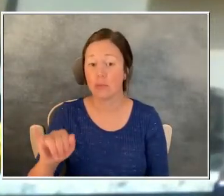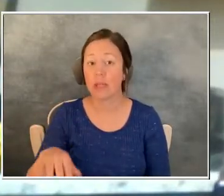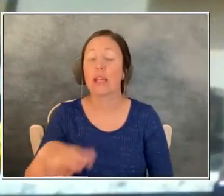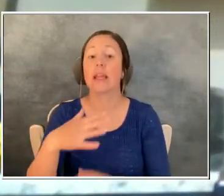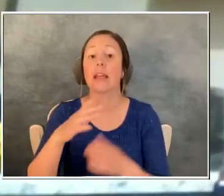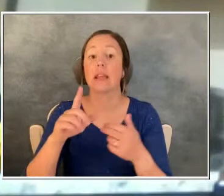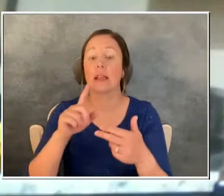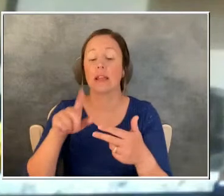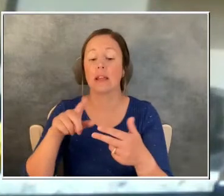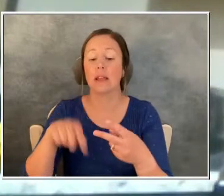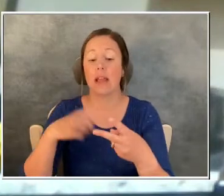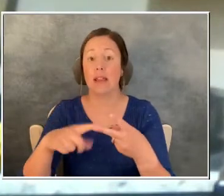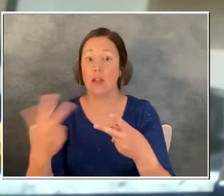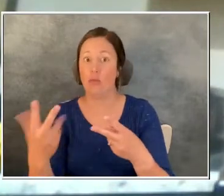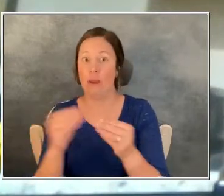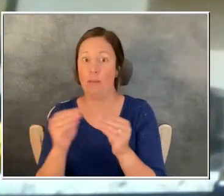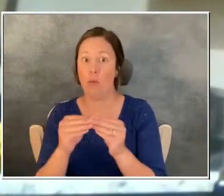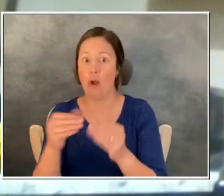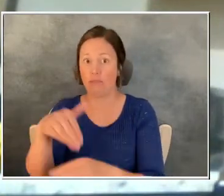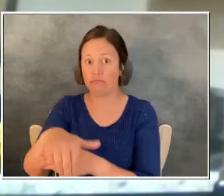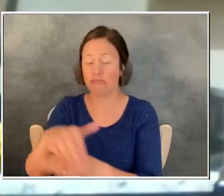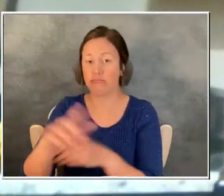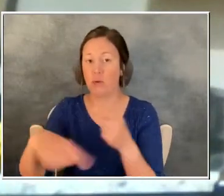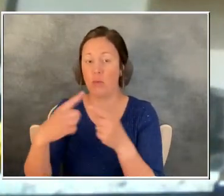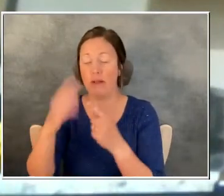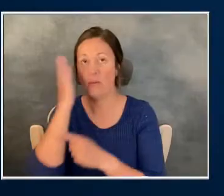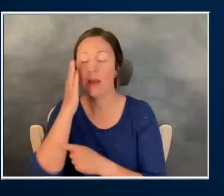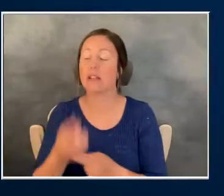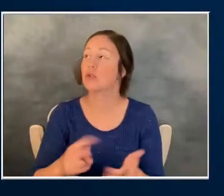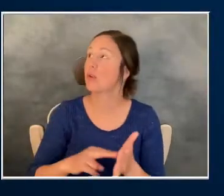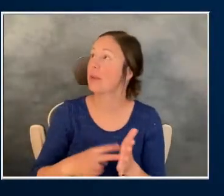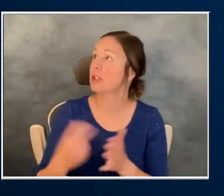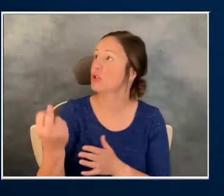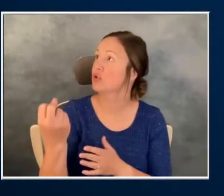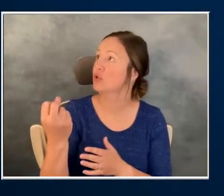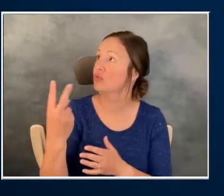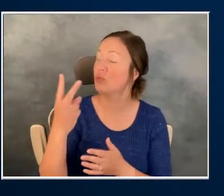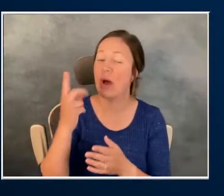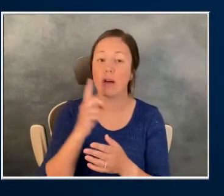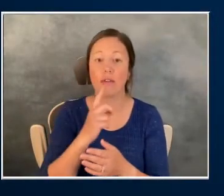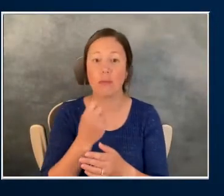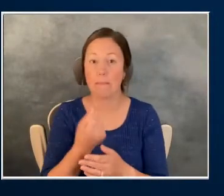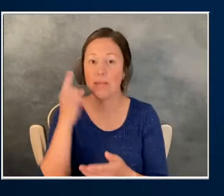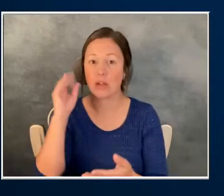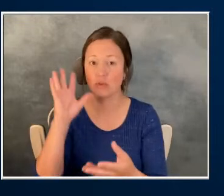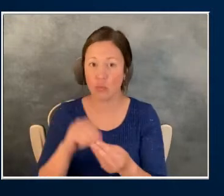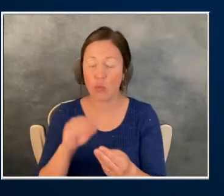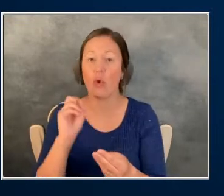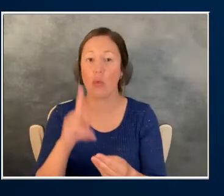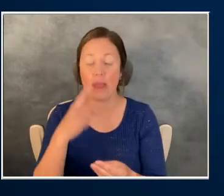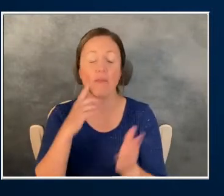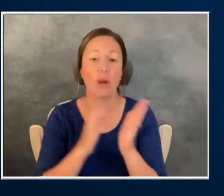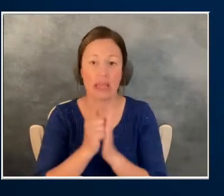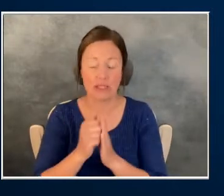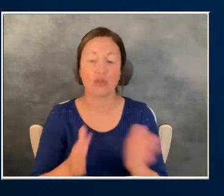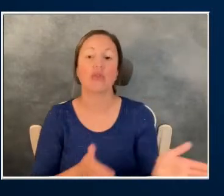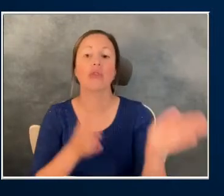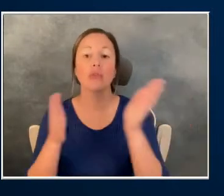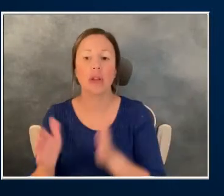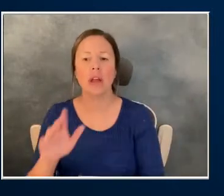when I go to bed. So you take 12 pills a day, 12, and then 12, Lindsay, how many 12 for the cancer?